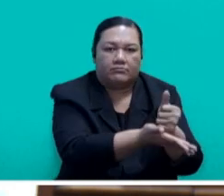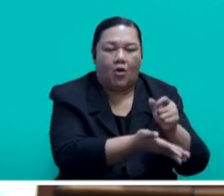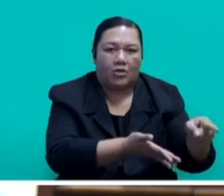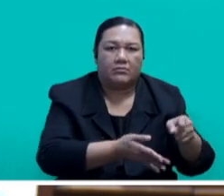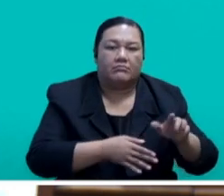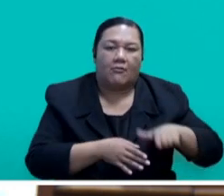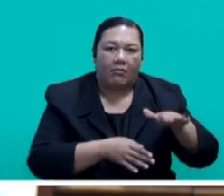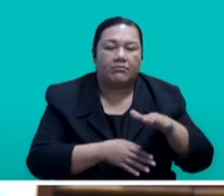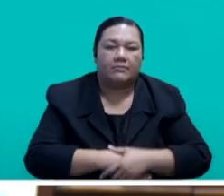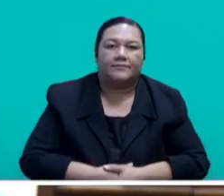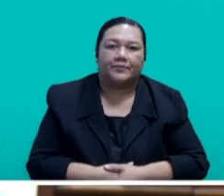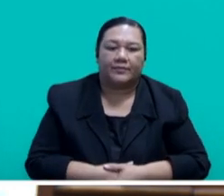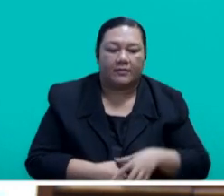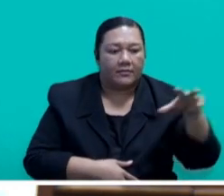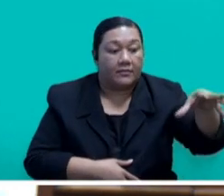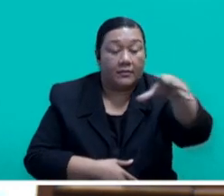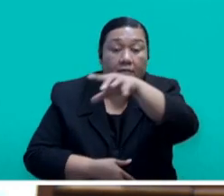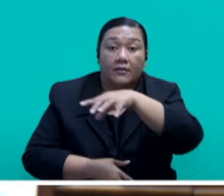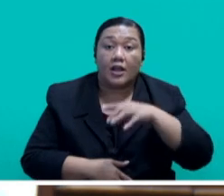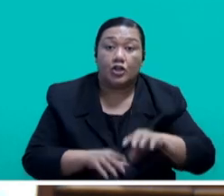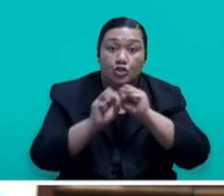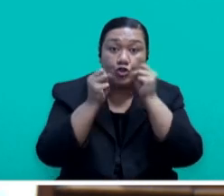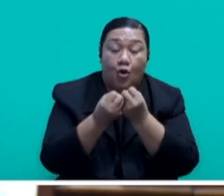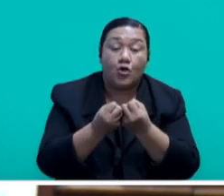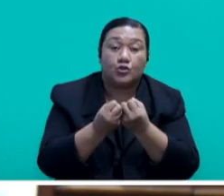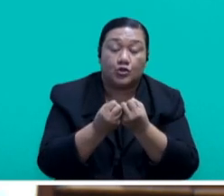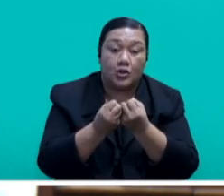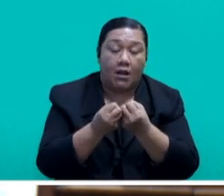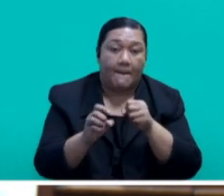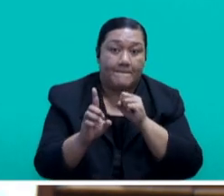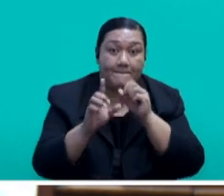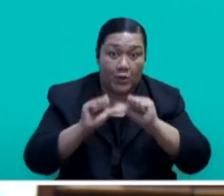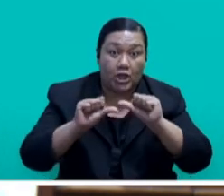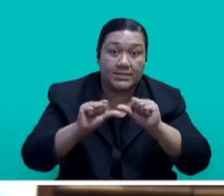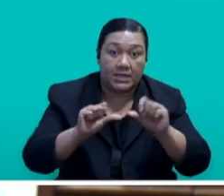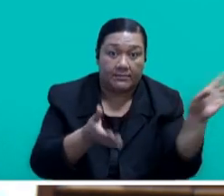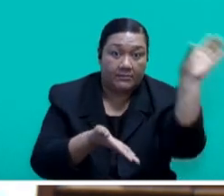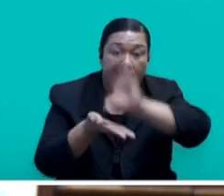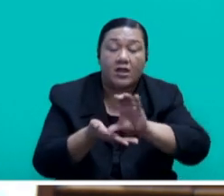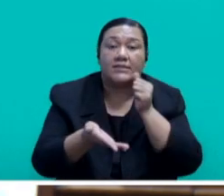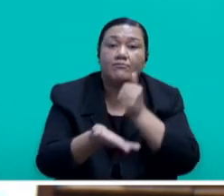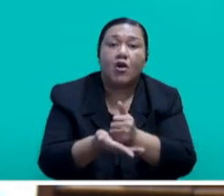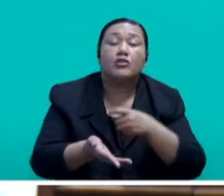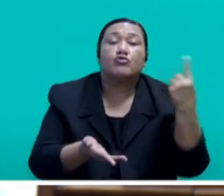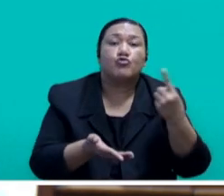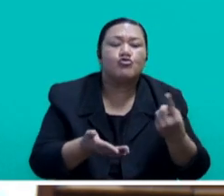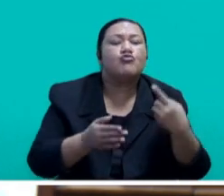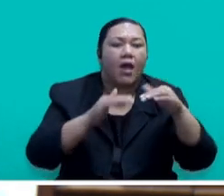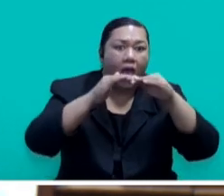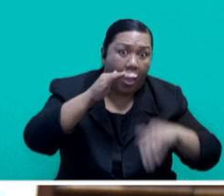Across the board, Mr. Speaker, sir, the social protection allocation has been increased to support those living below the poverty